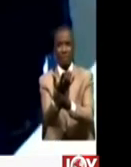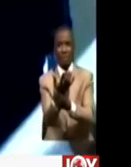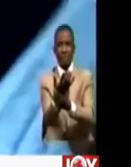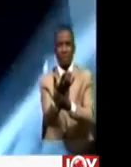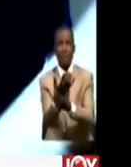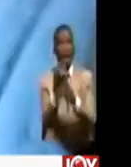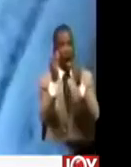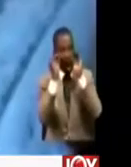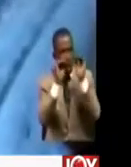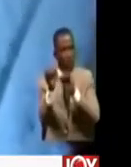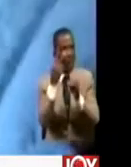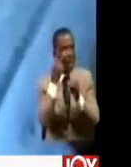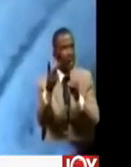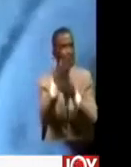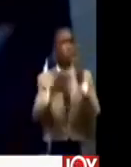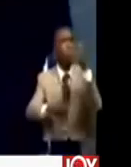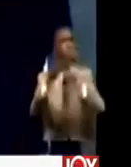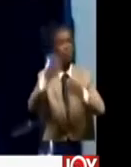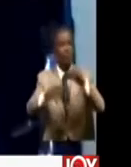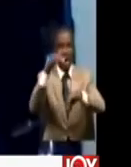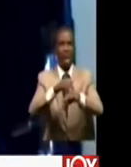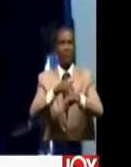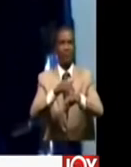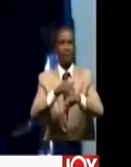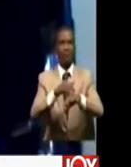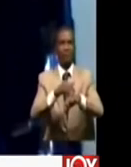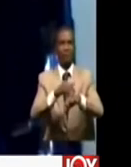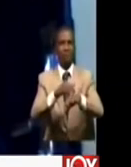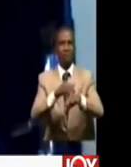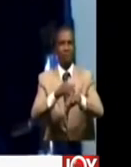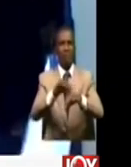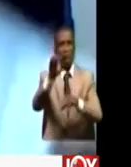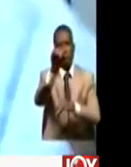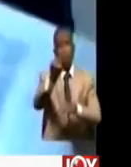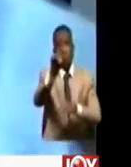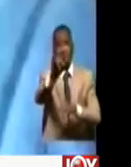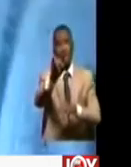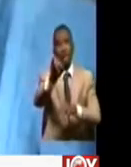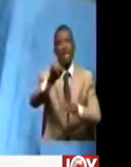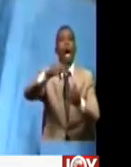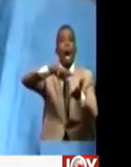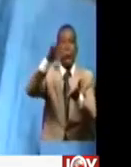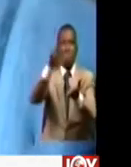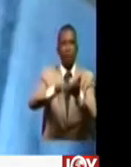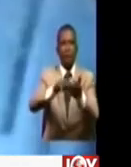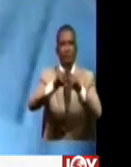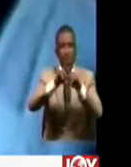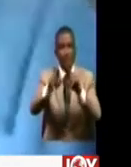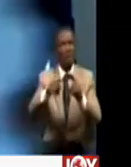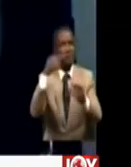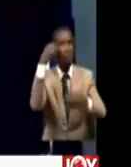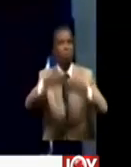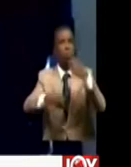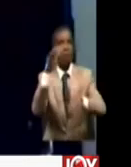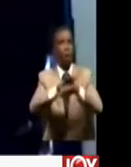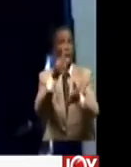I observed some issues with OT. Or you did not? OT. But I certified. But I observed some challenges